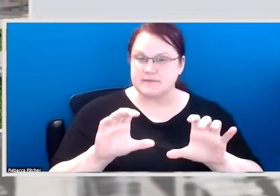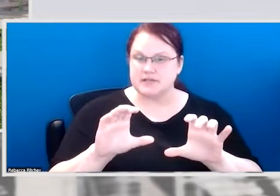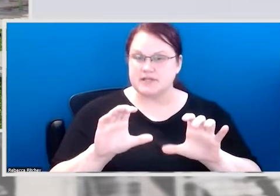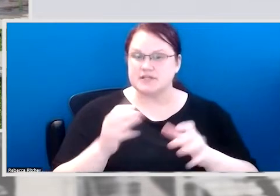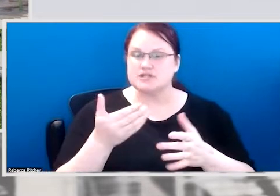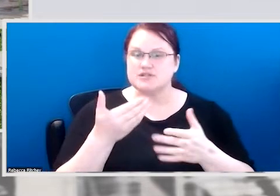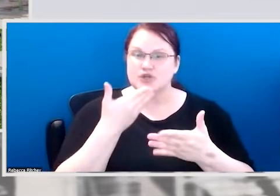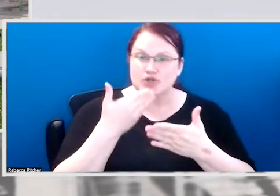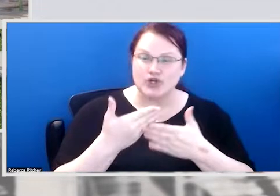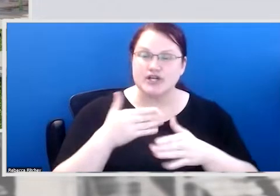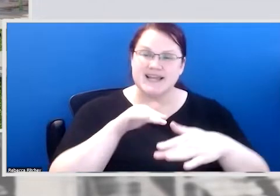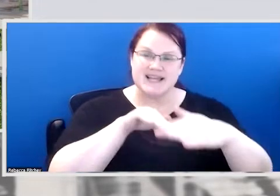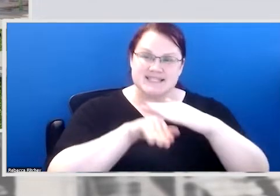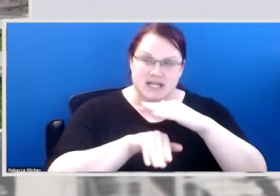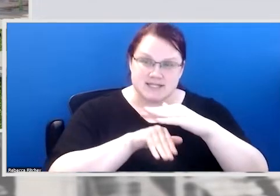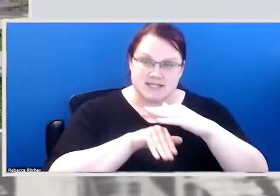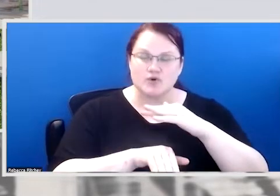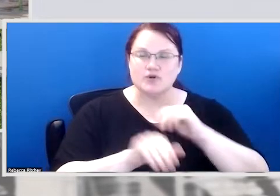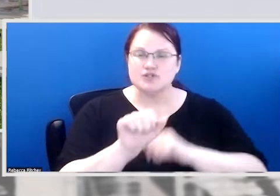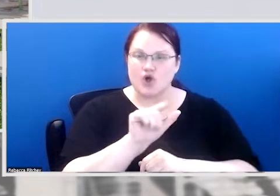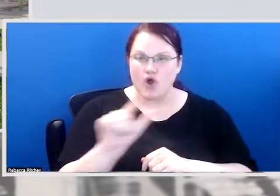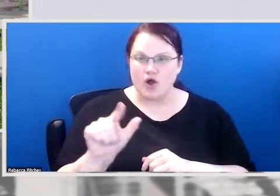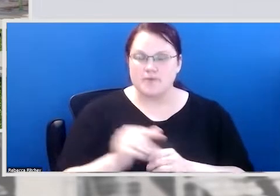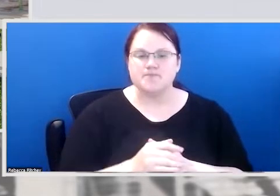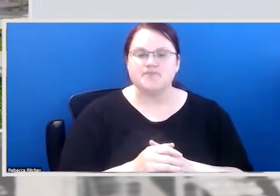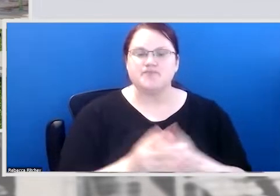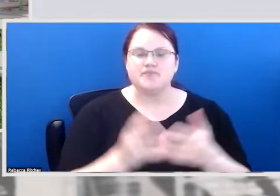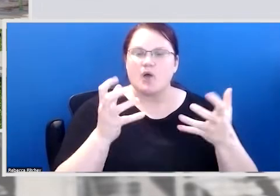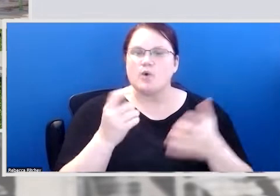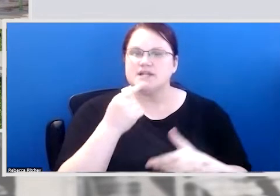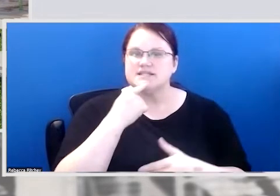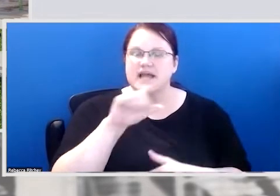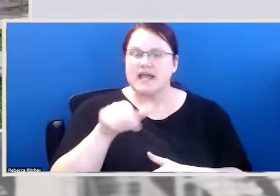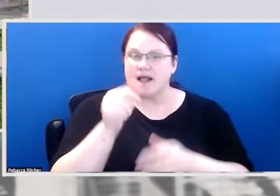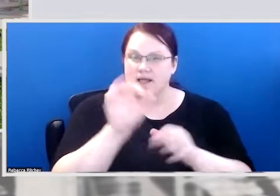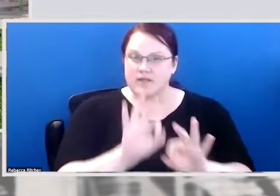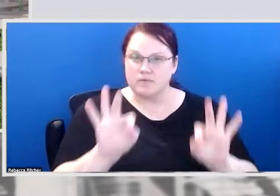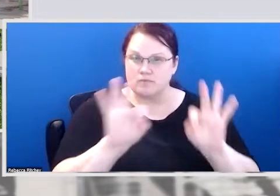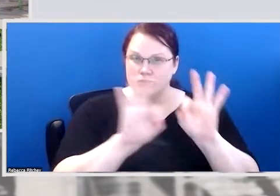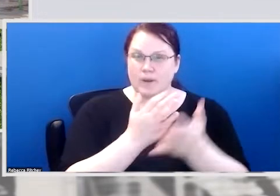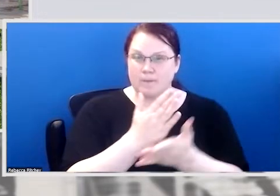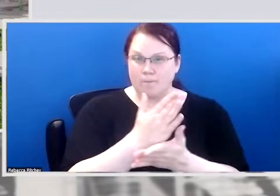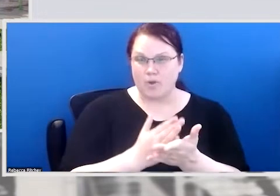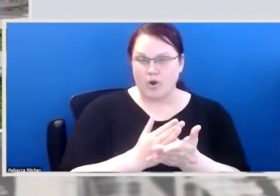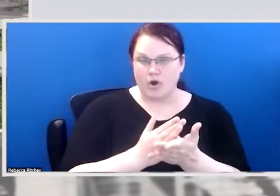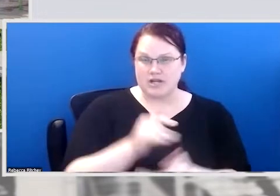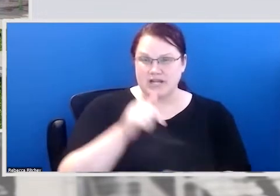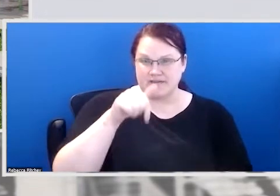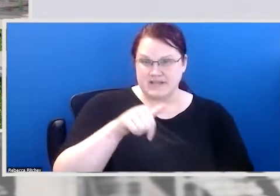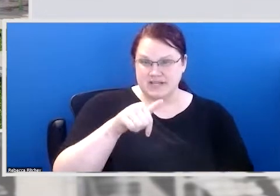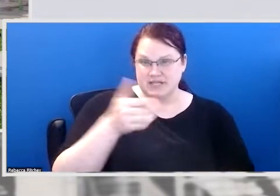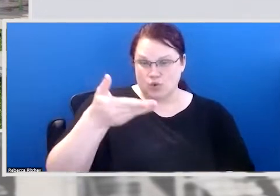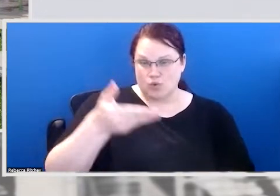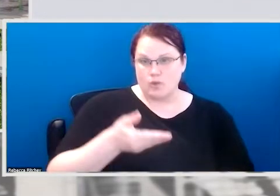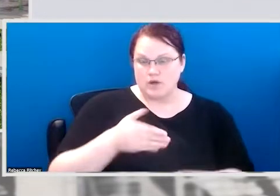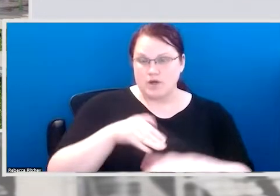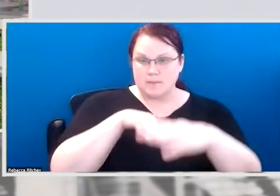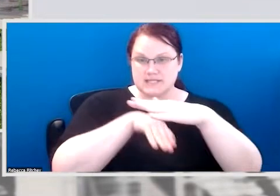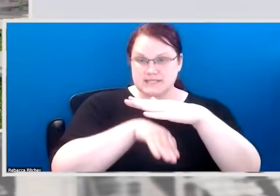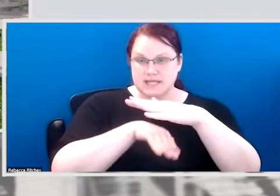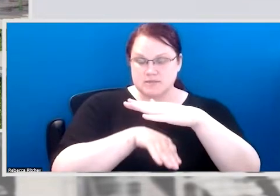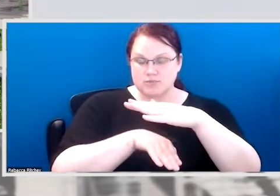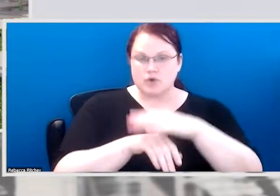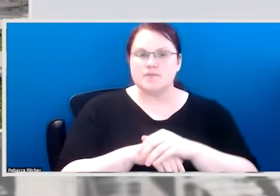that they're accessible to all. And I also want to mention that another really important piece of this being welcoming and accessible